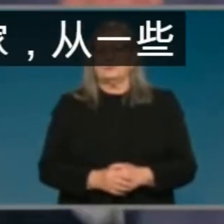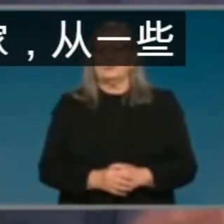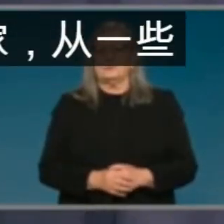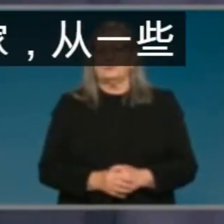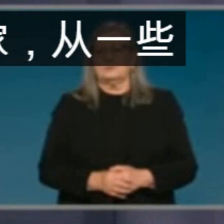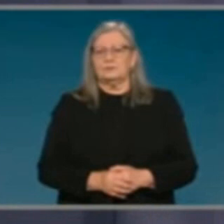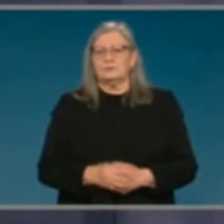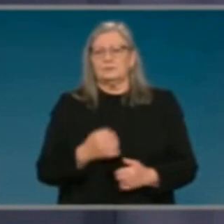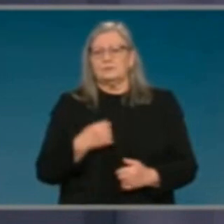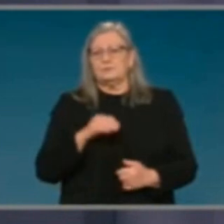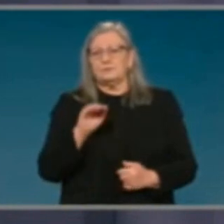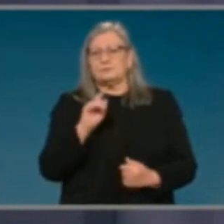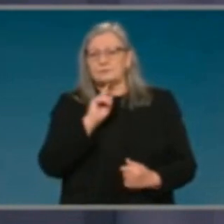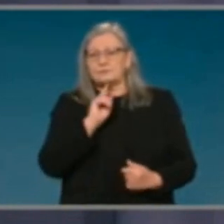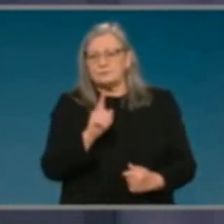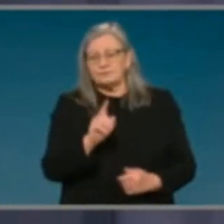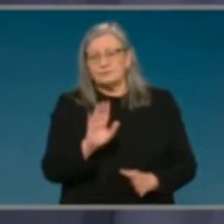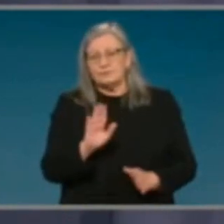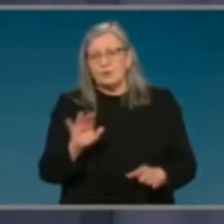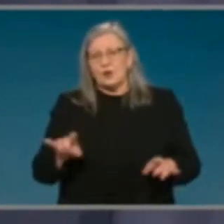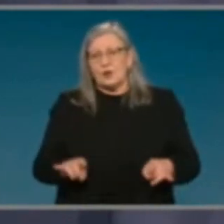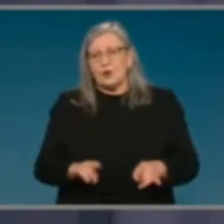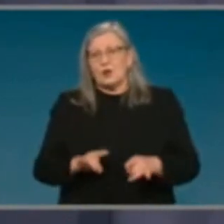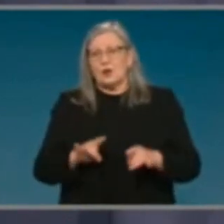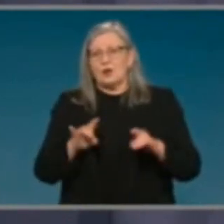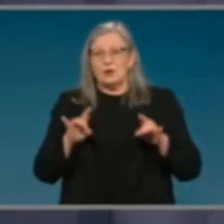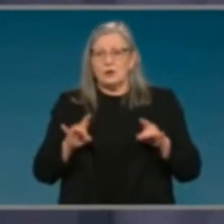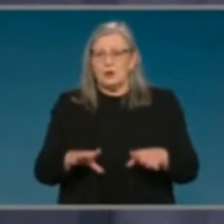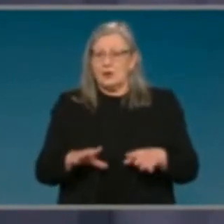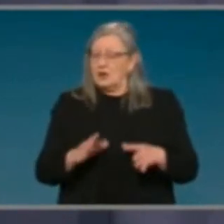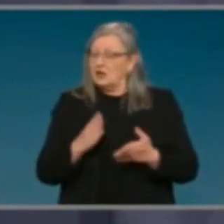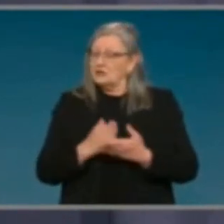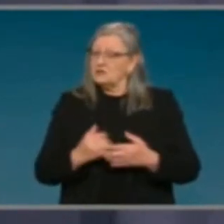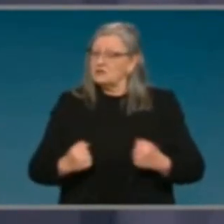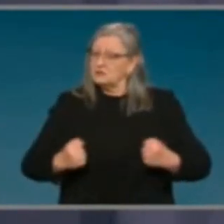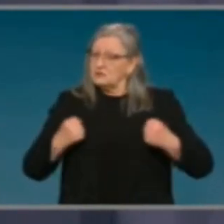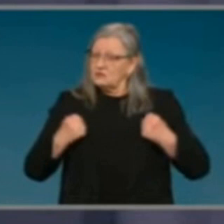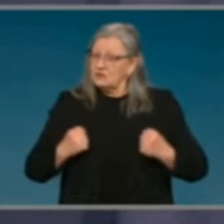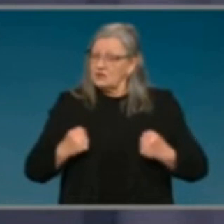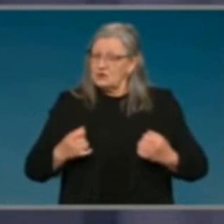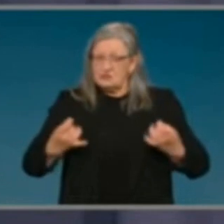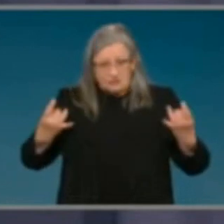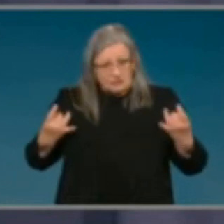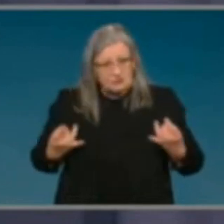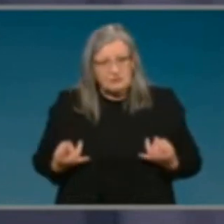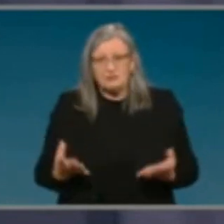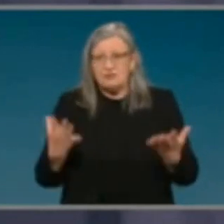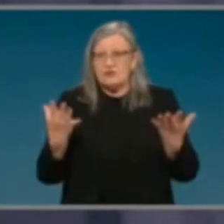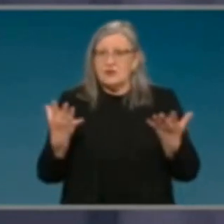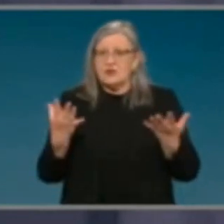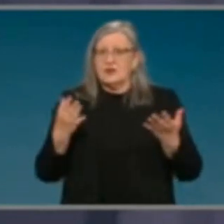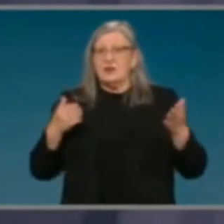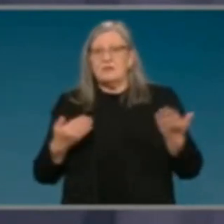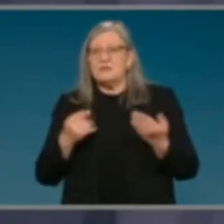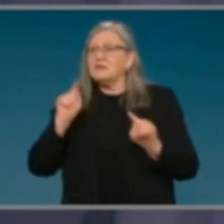rates, some of the lowest rates of loss of life, and one of the most well-prepared and